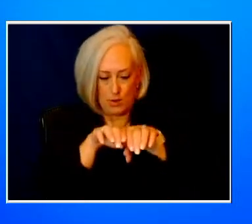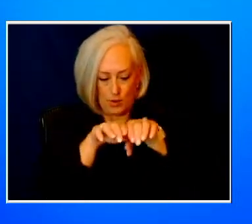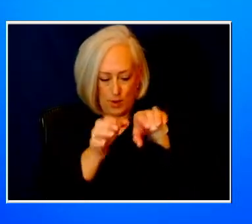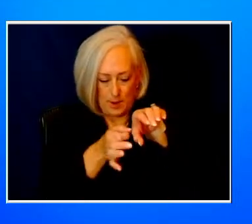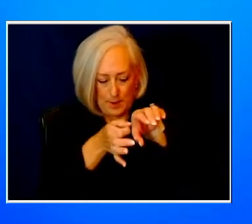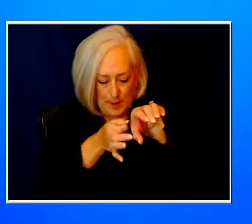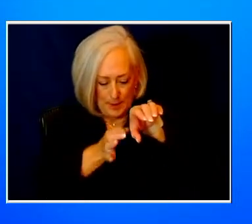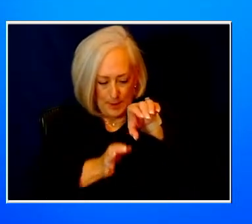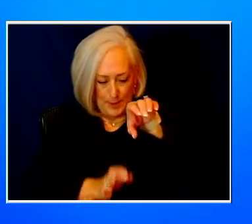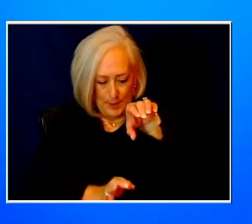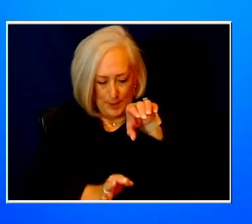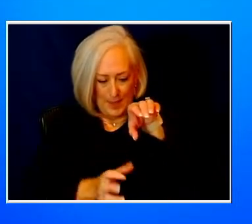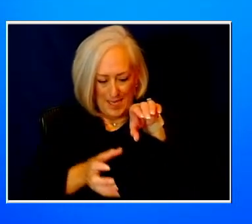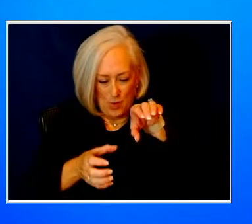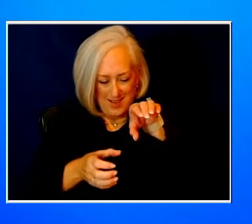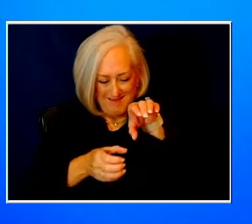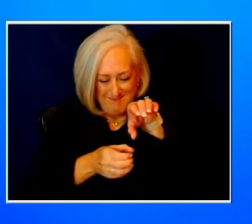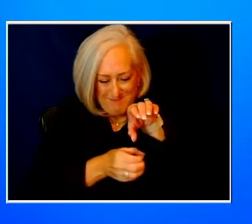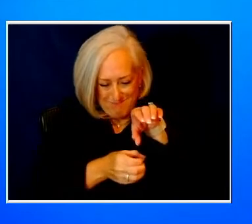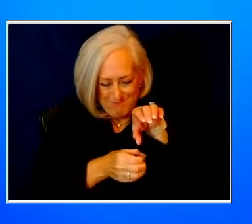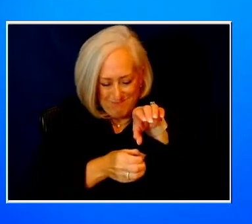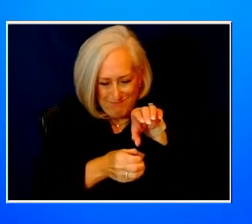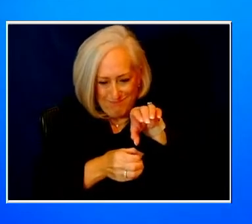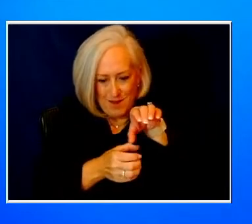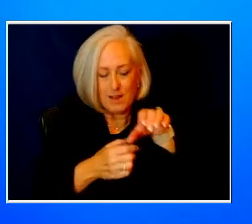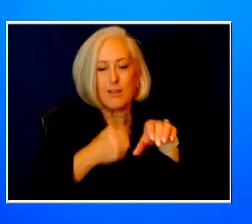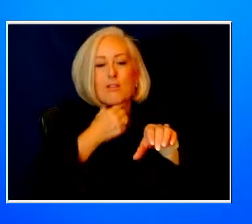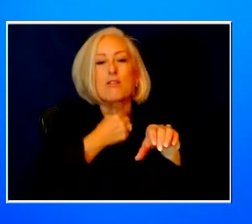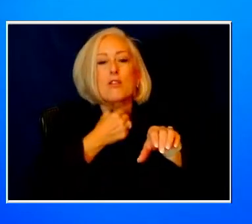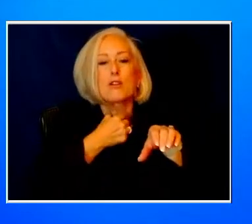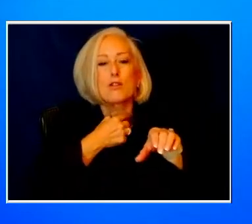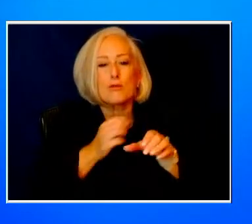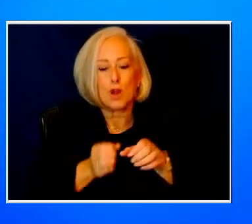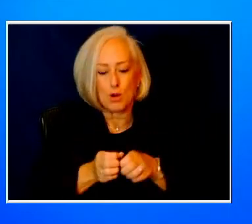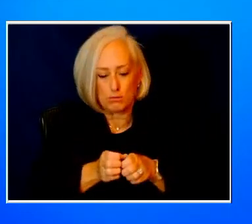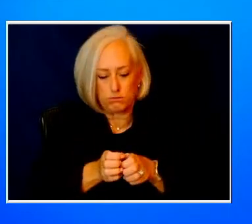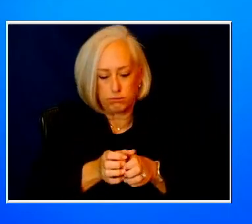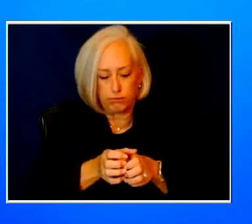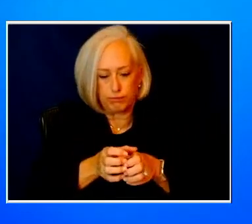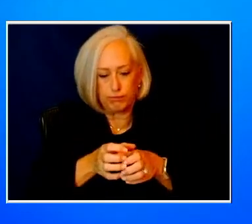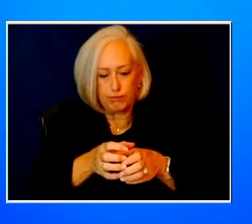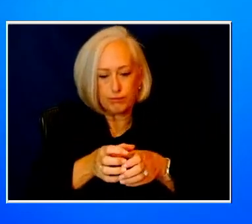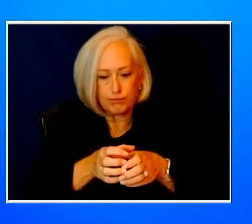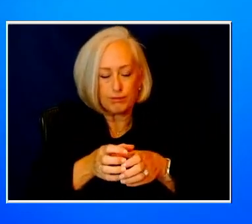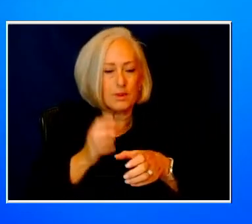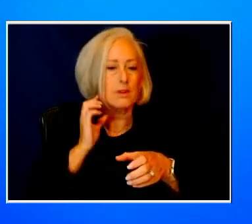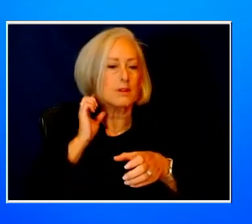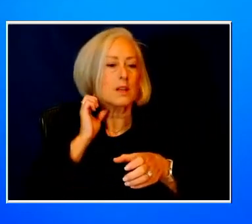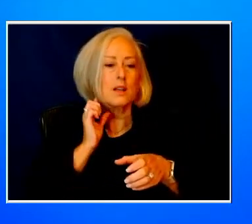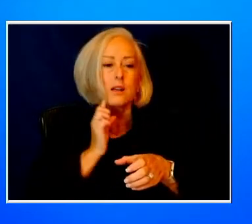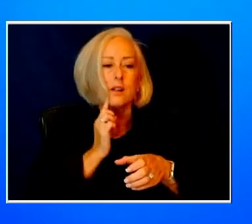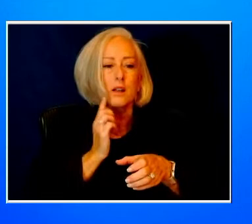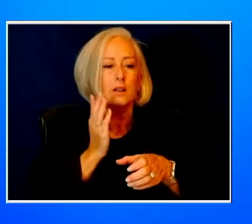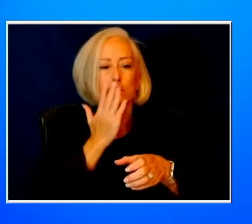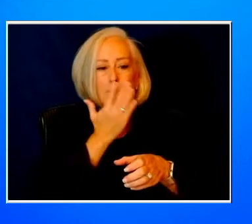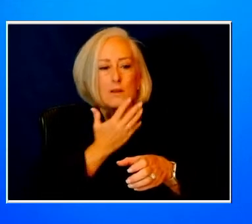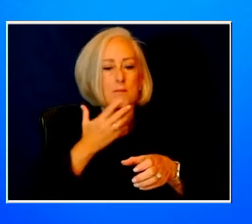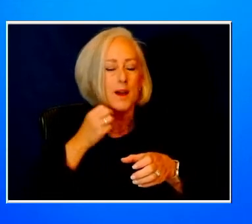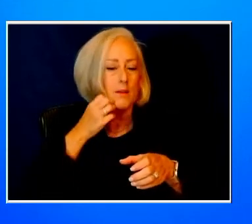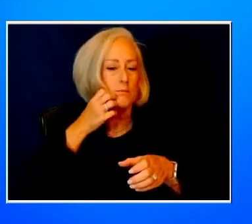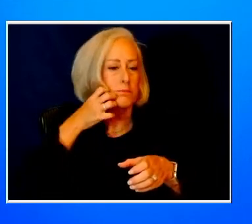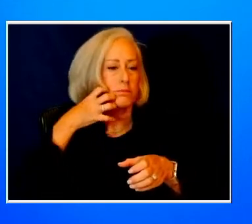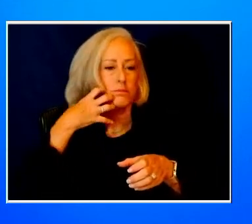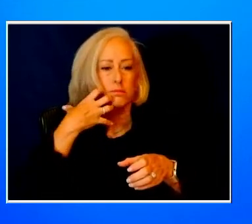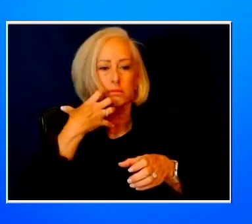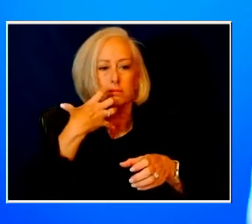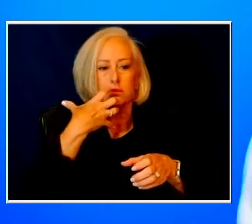throat, the back of the mouth. So it was one of those that obviously, if left very long, could cause significant